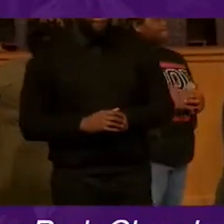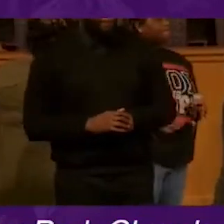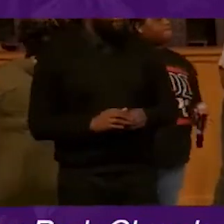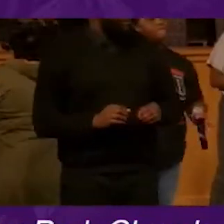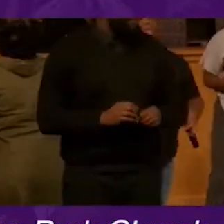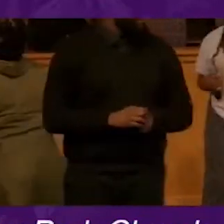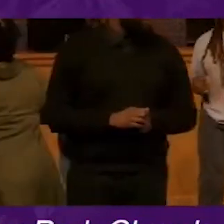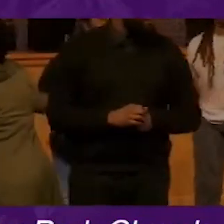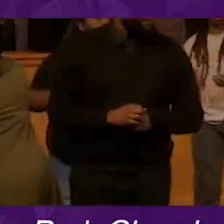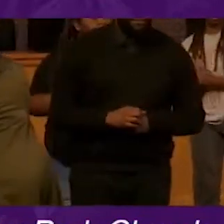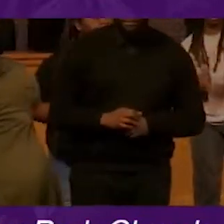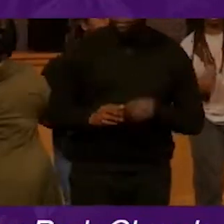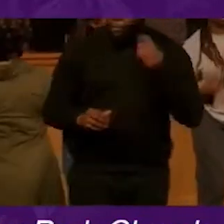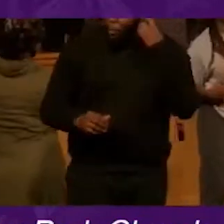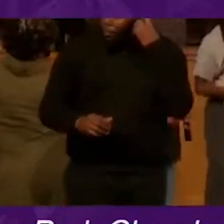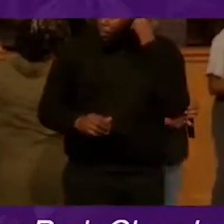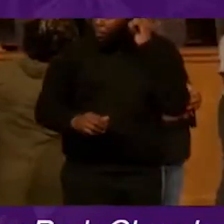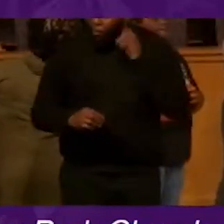praise. Hallelujah.